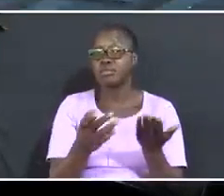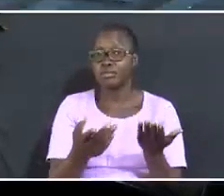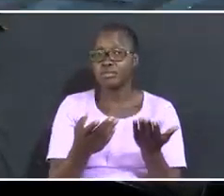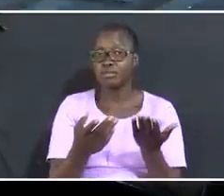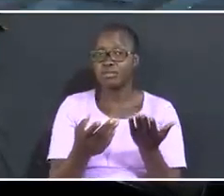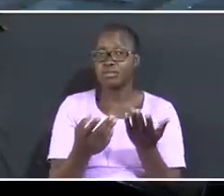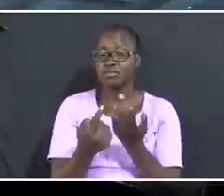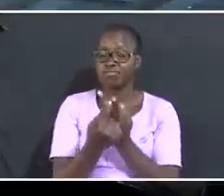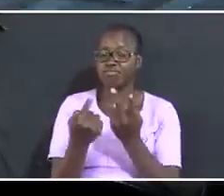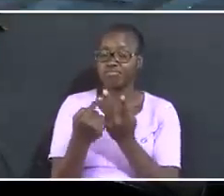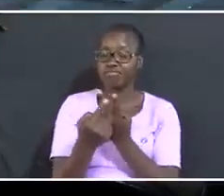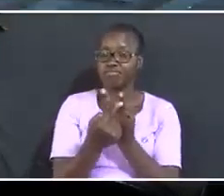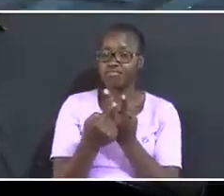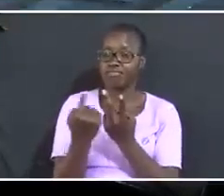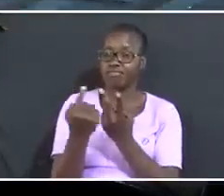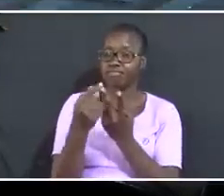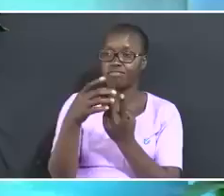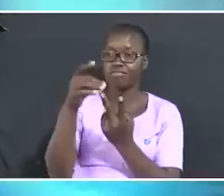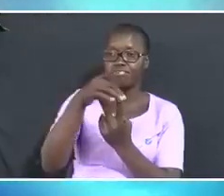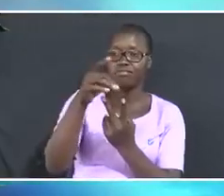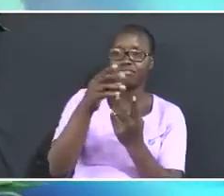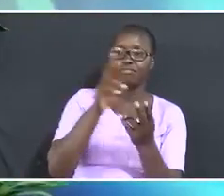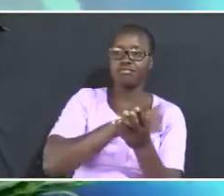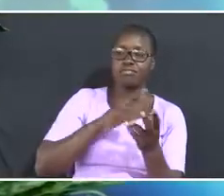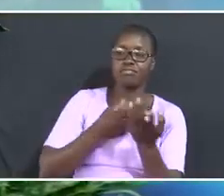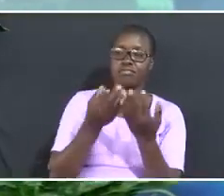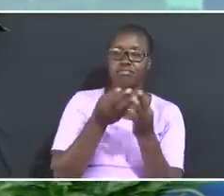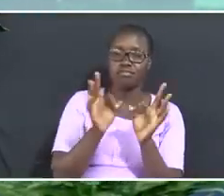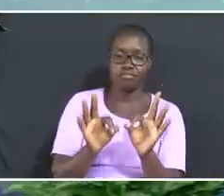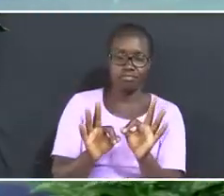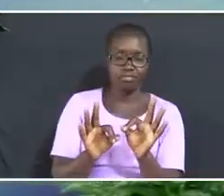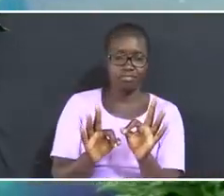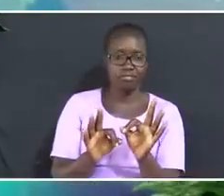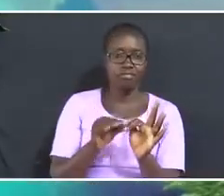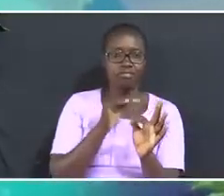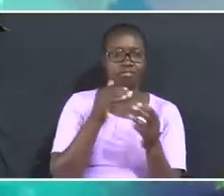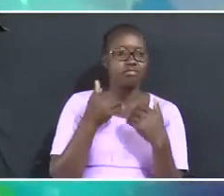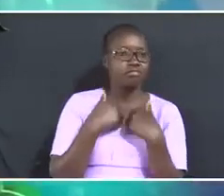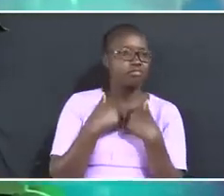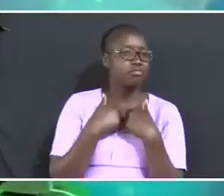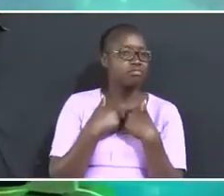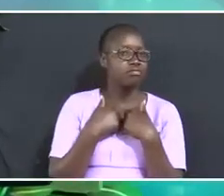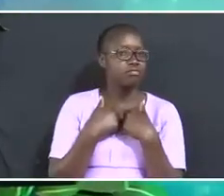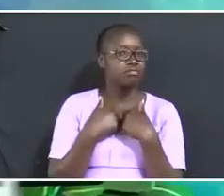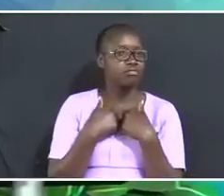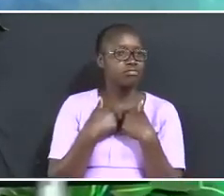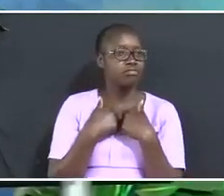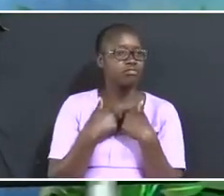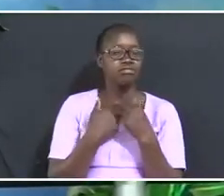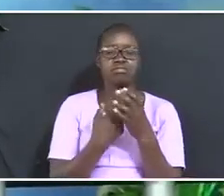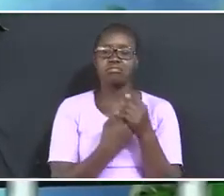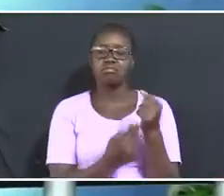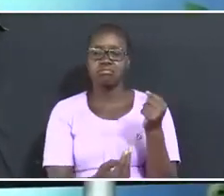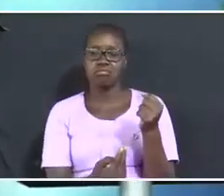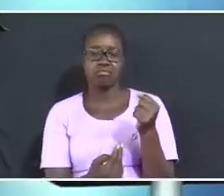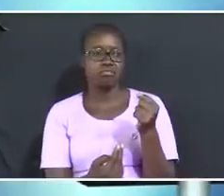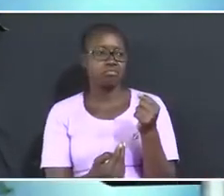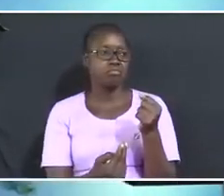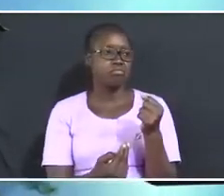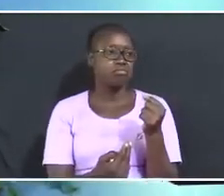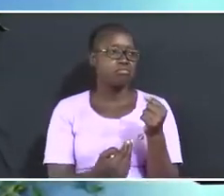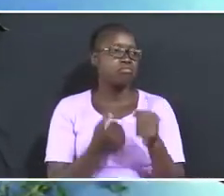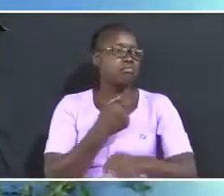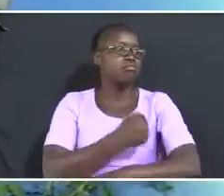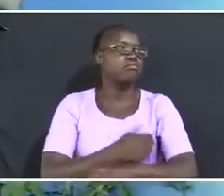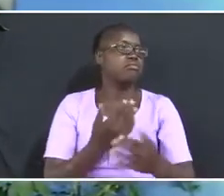are the only open options in religious freedom. We don't have multiple, like the